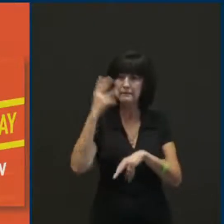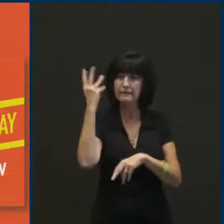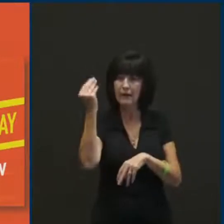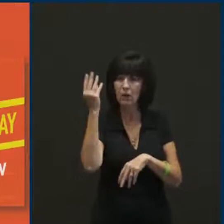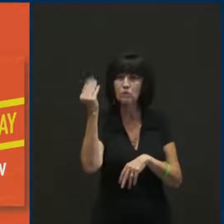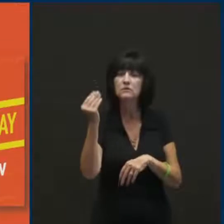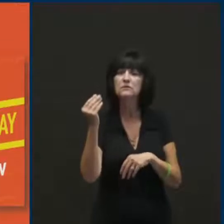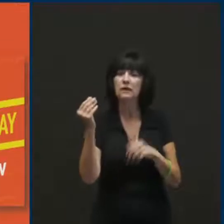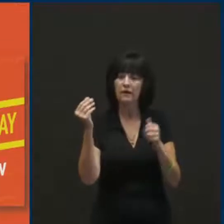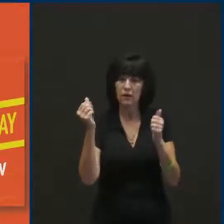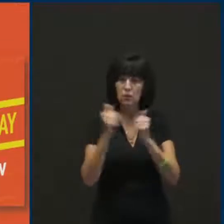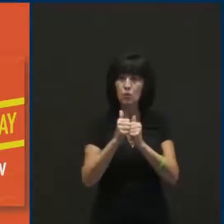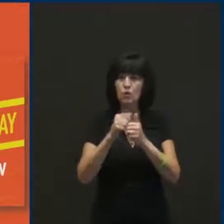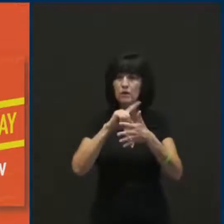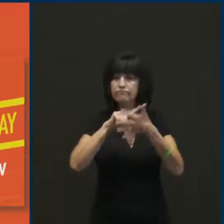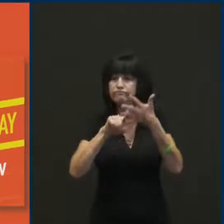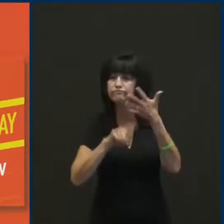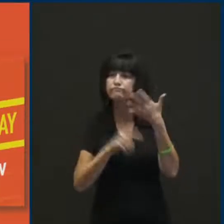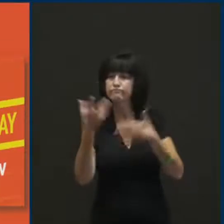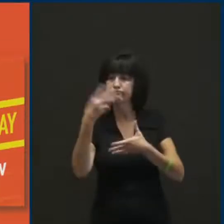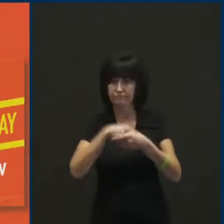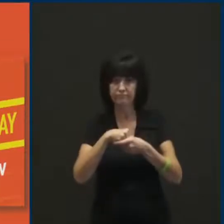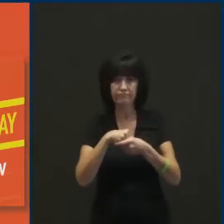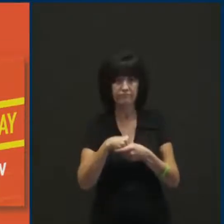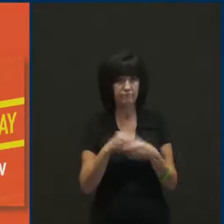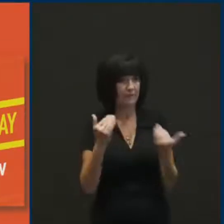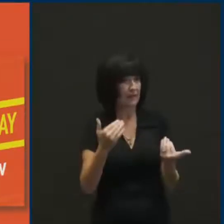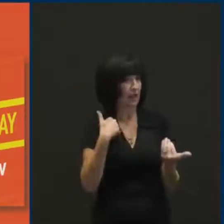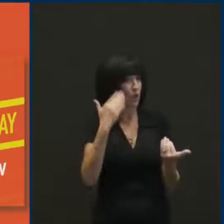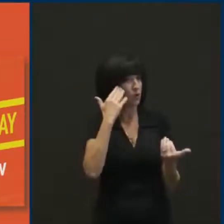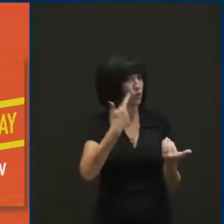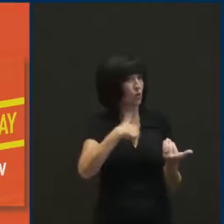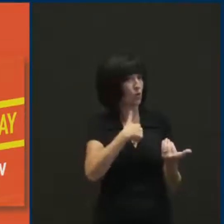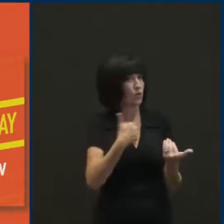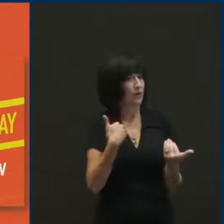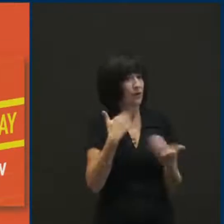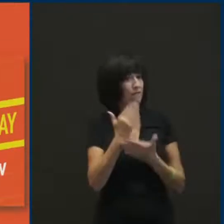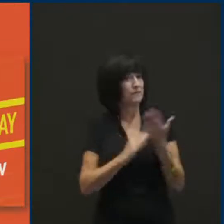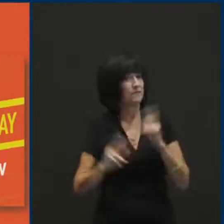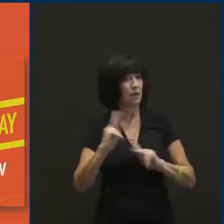social distancing. So with that, I know we have folks here in the room. We have some